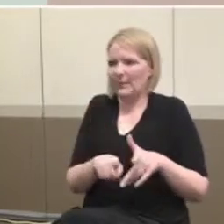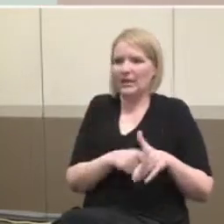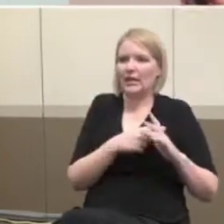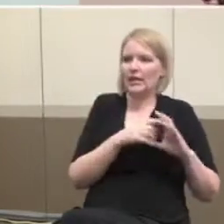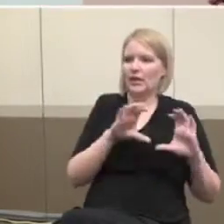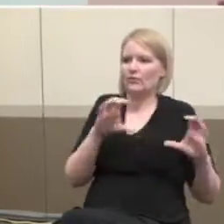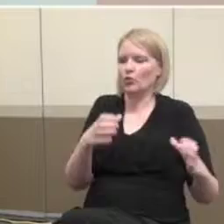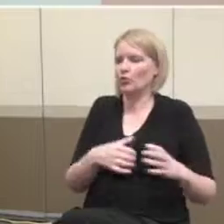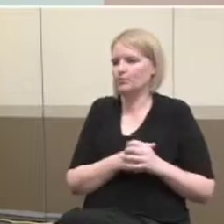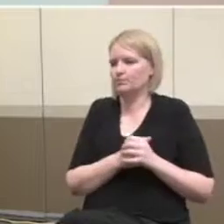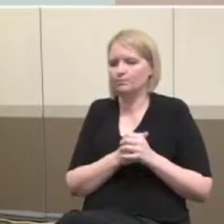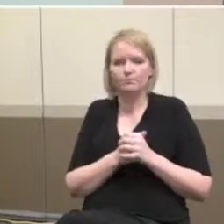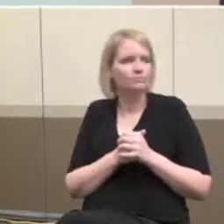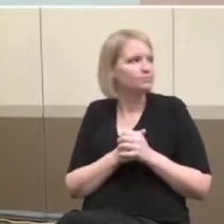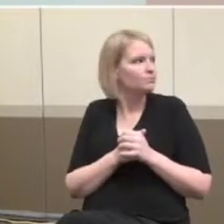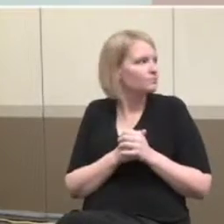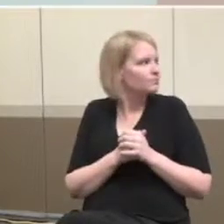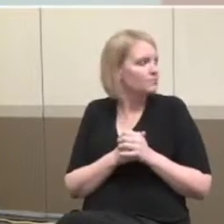of the group.